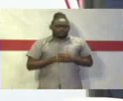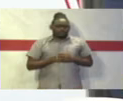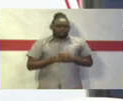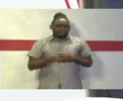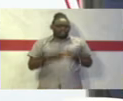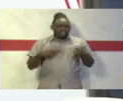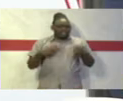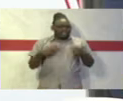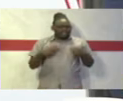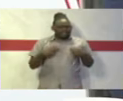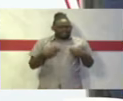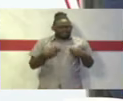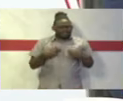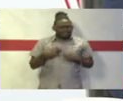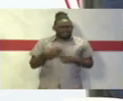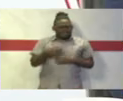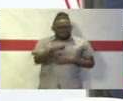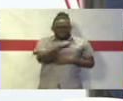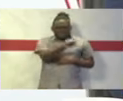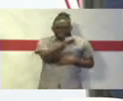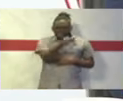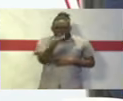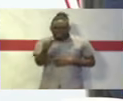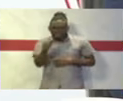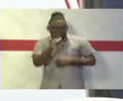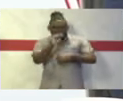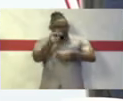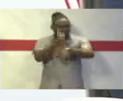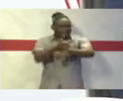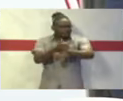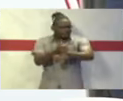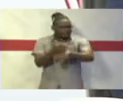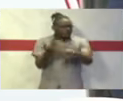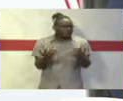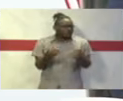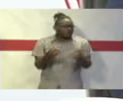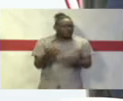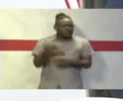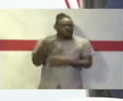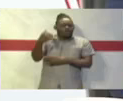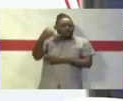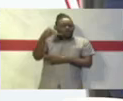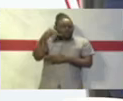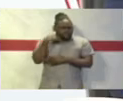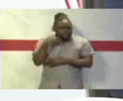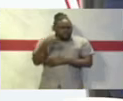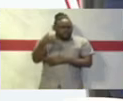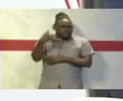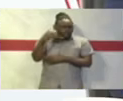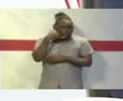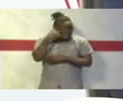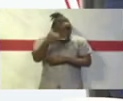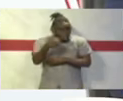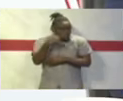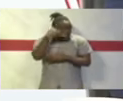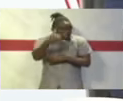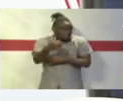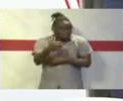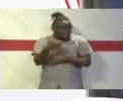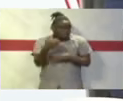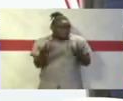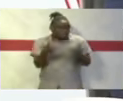Dr. Hamid continue to engage over 30,000 patients